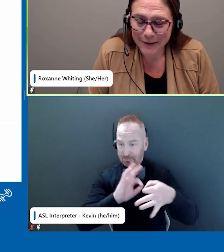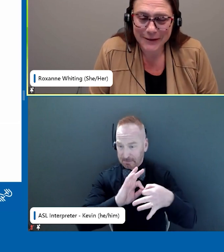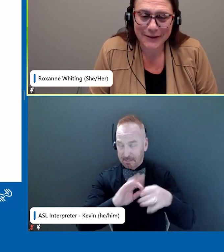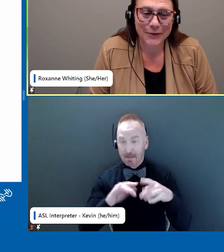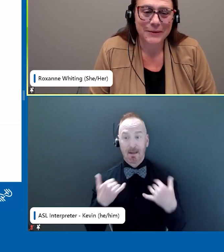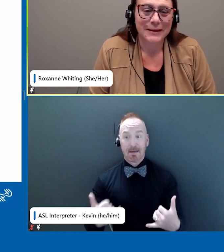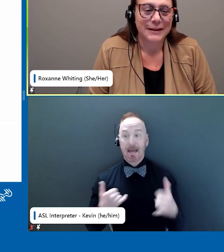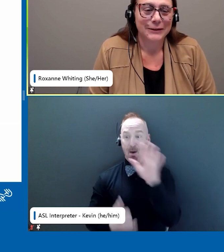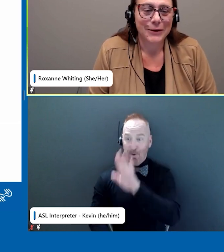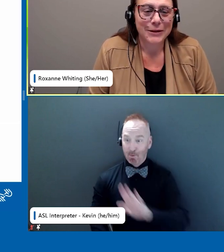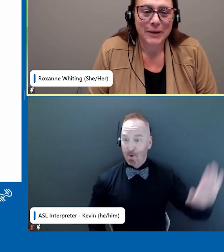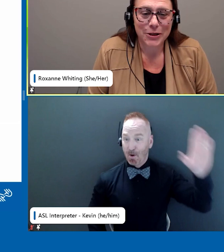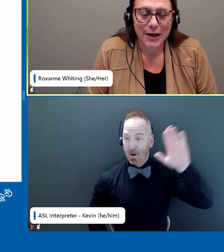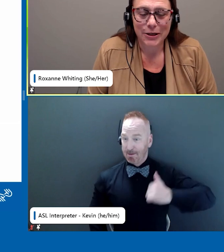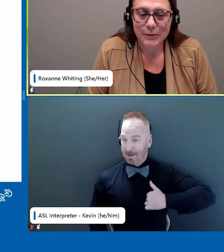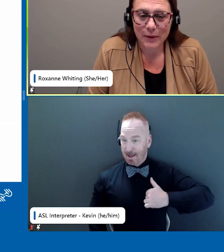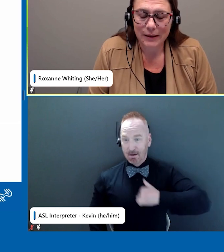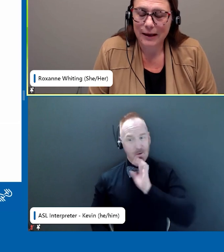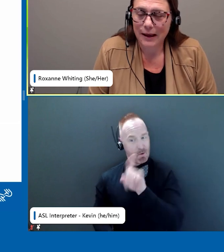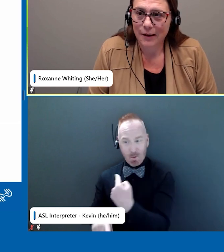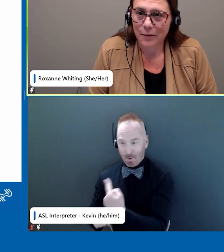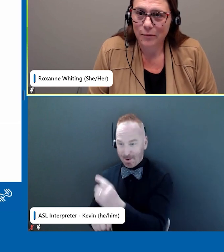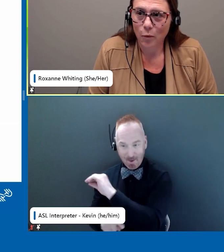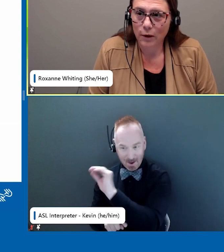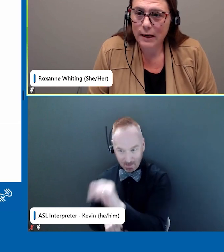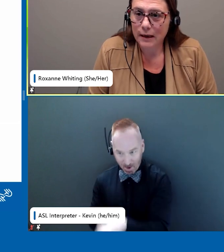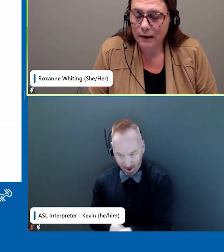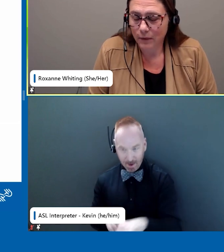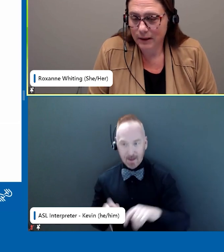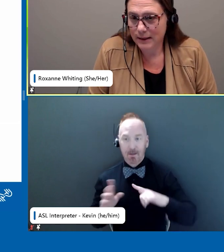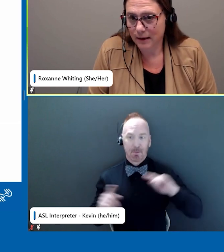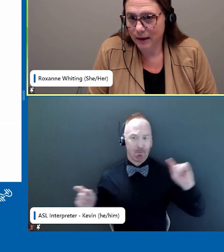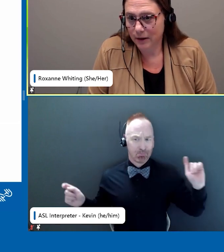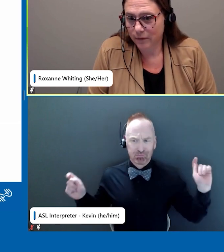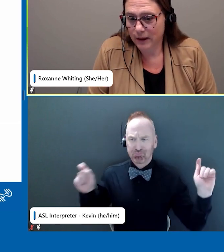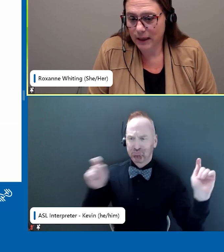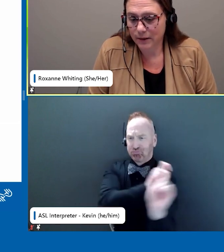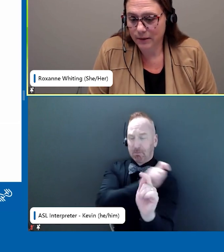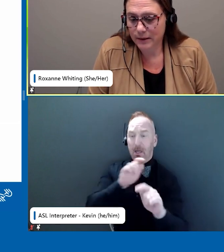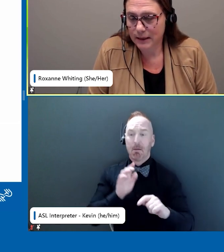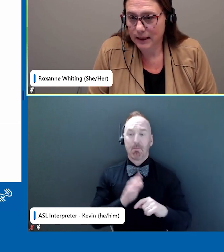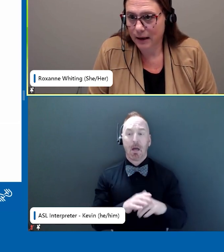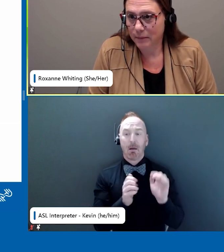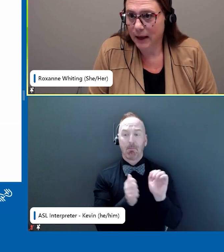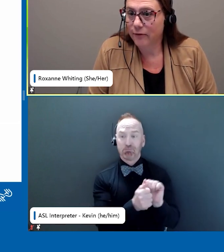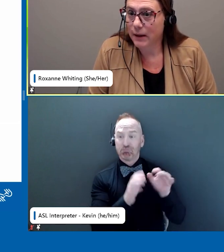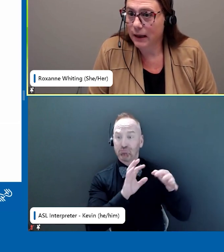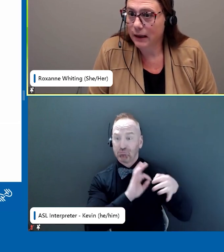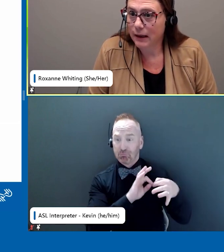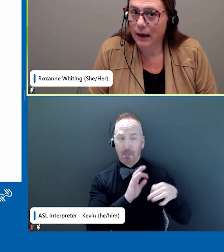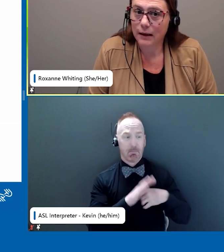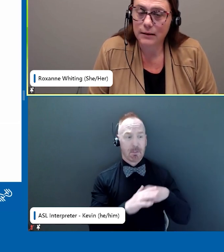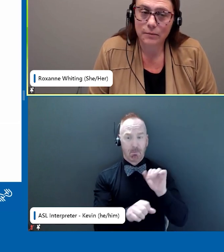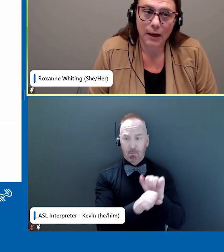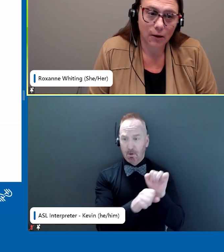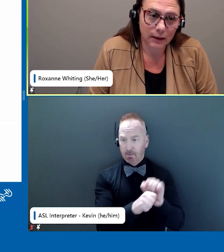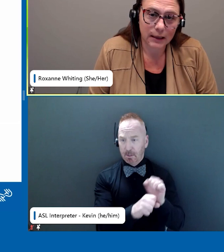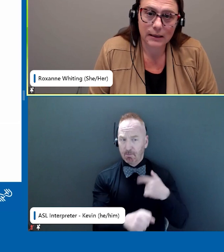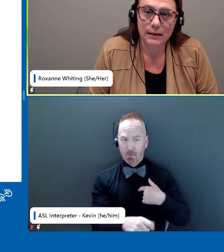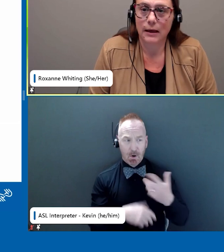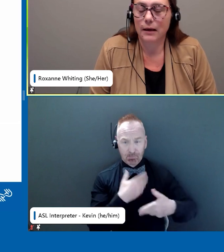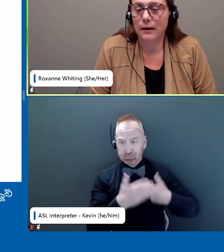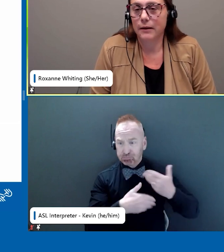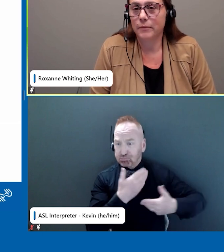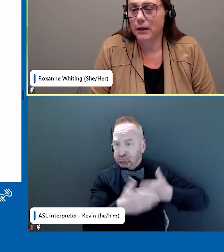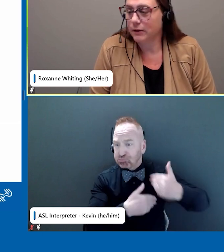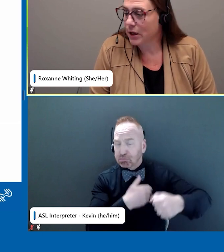in Ottawa. So lots of big changes, but working with Asign over the years gave me and my